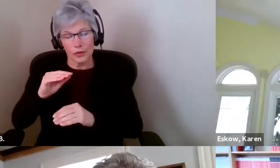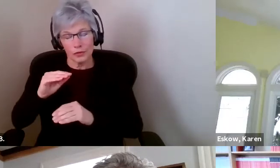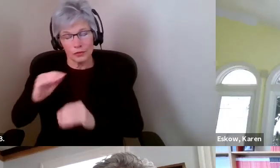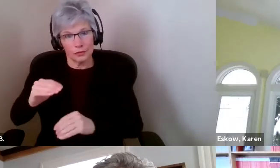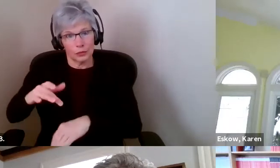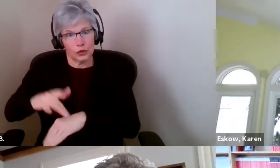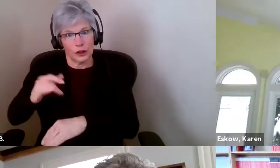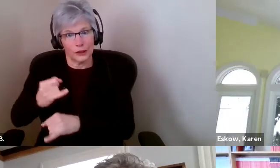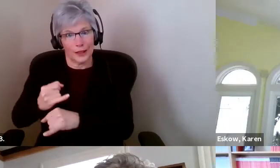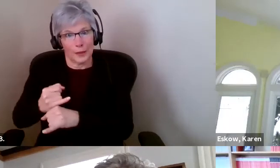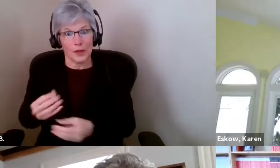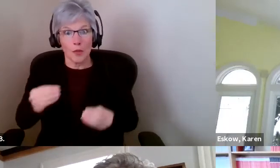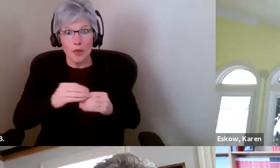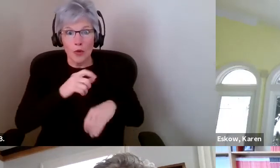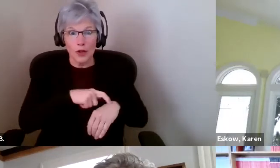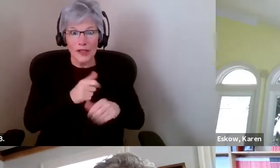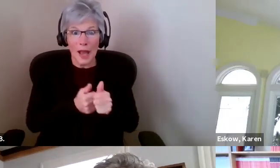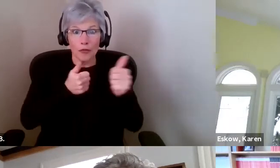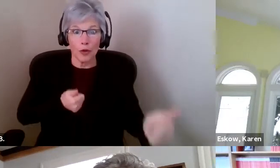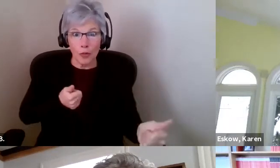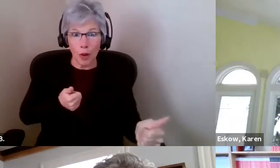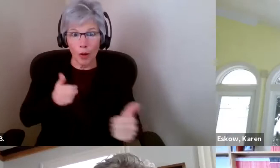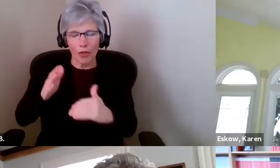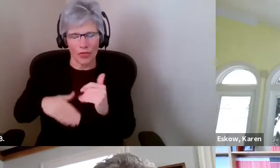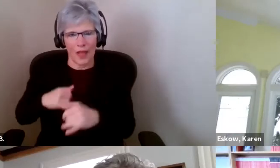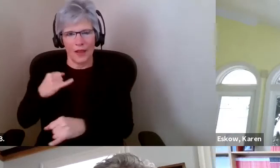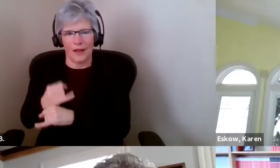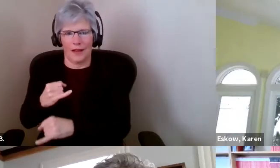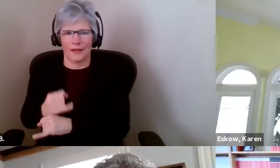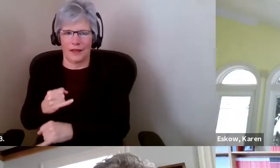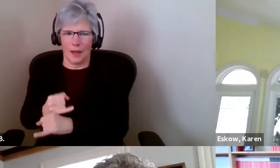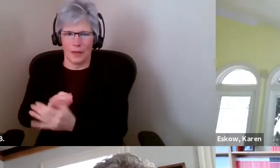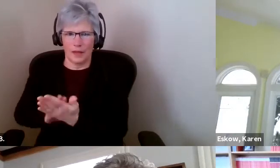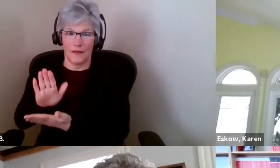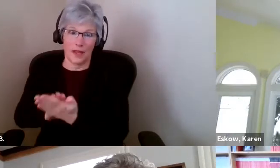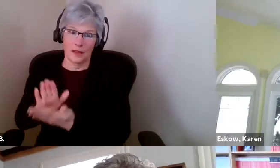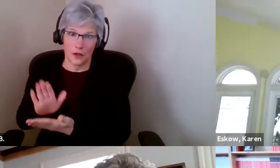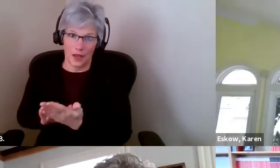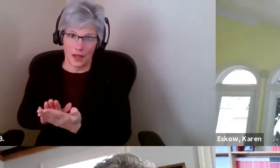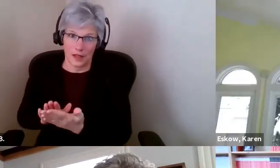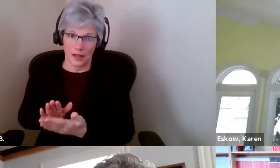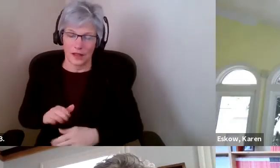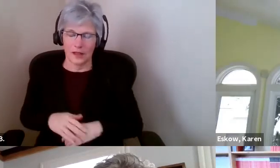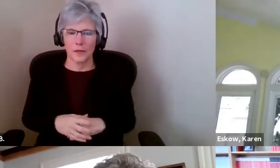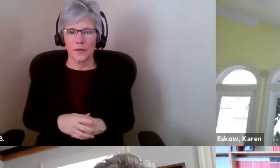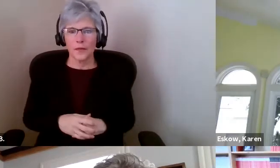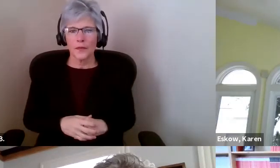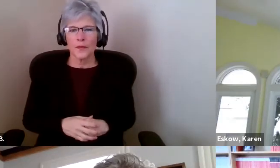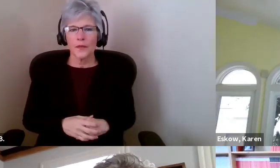than on campus, seeing you and interacting with other people face to face. So we know that next Monday we